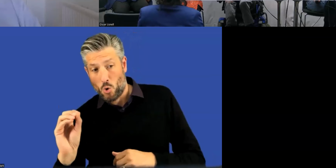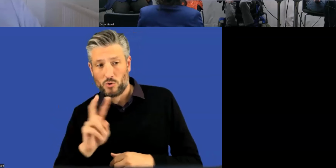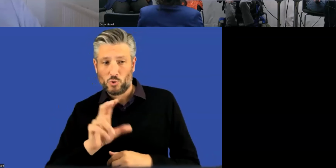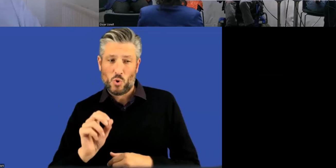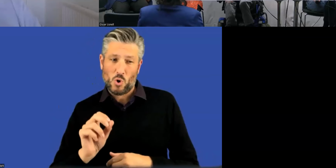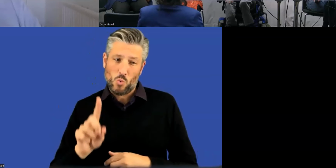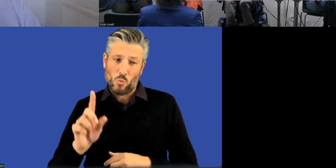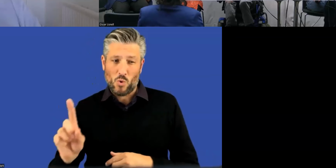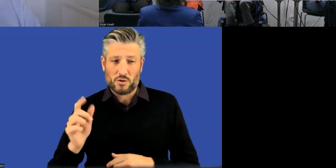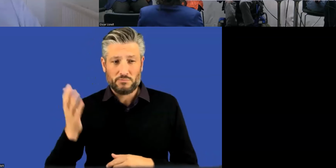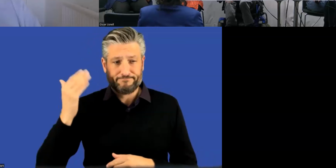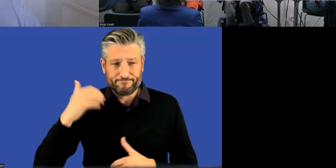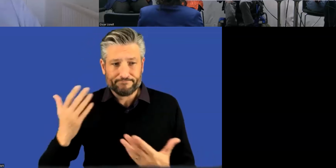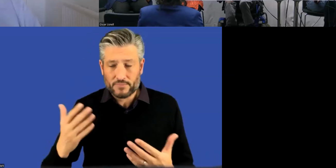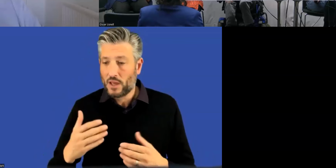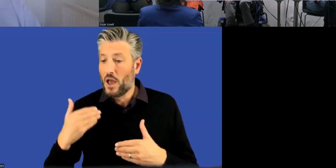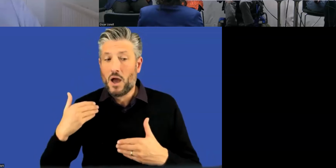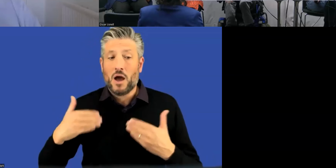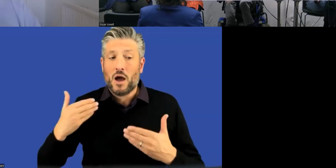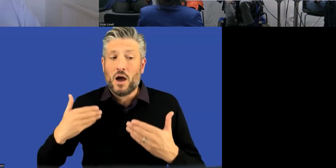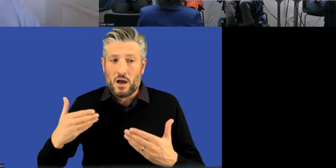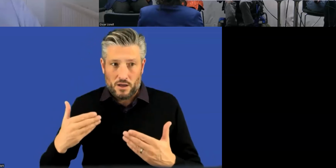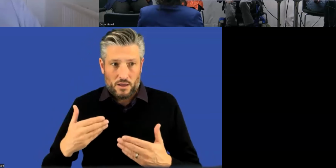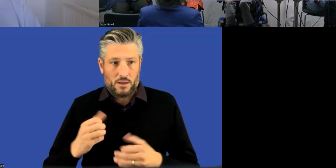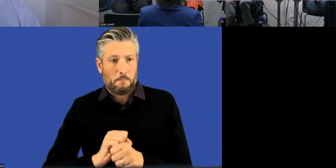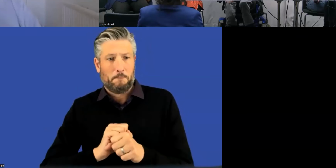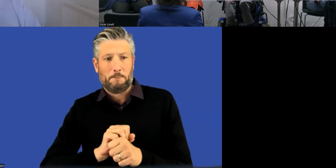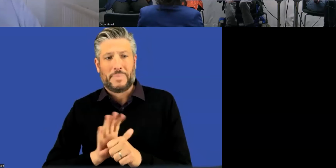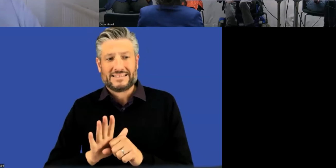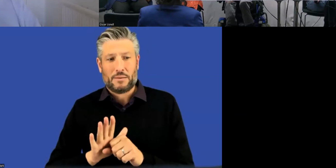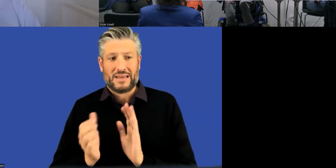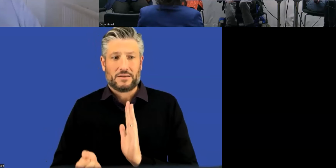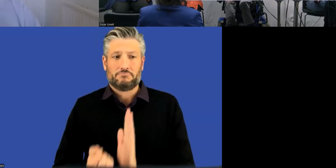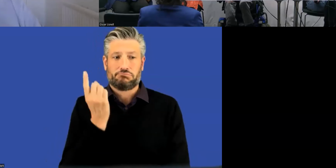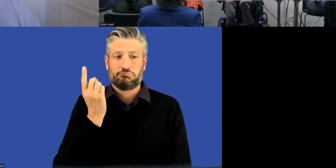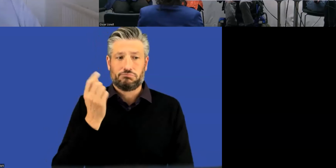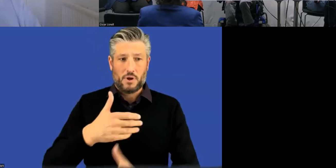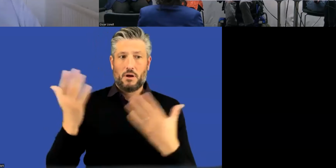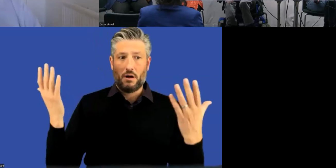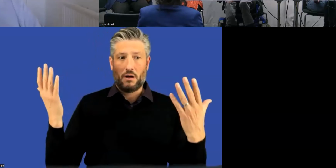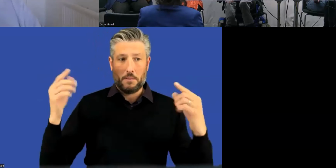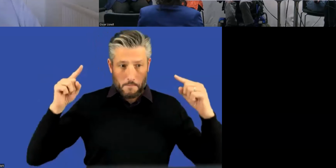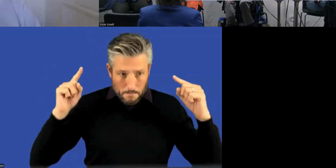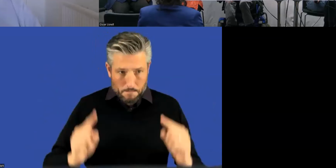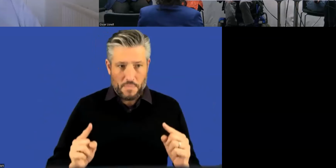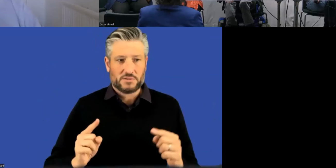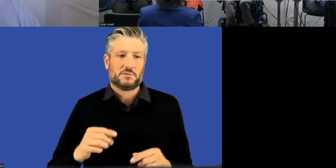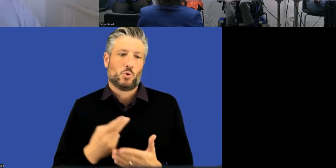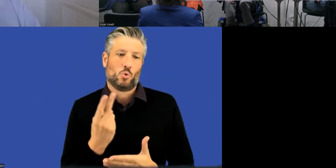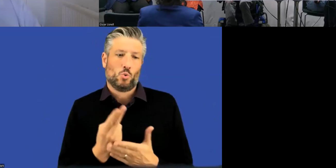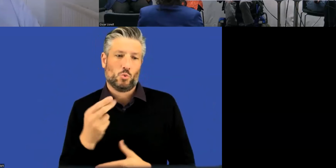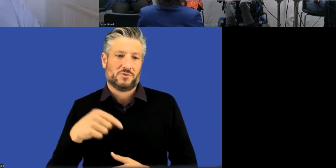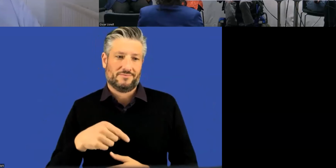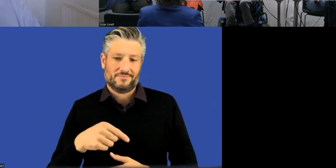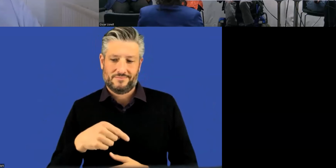But then, of course, during the pandemic, suddenly there was a need for this tool. And in spring